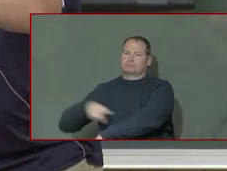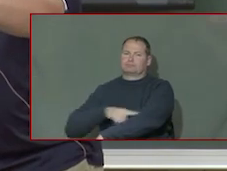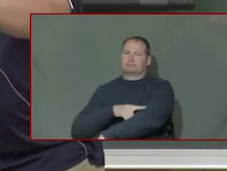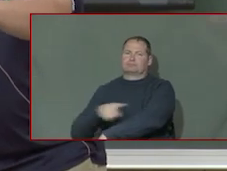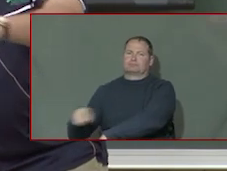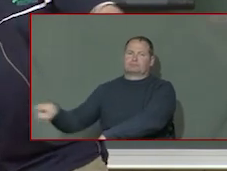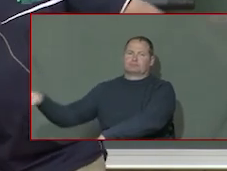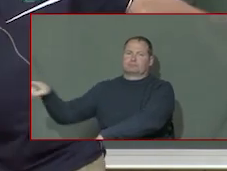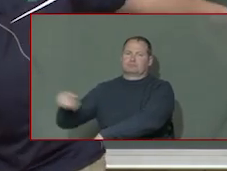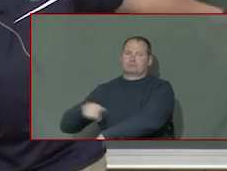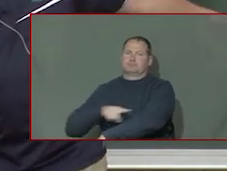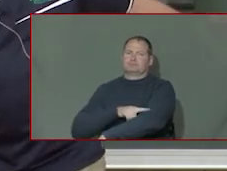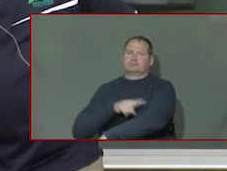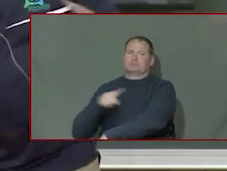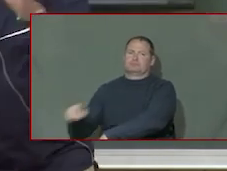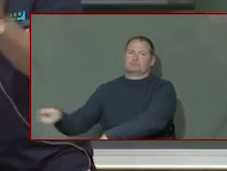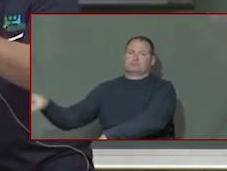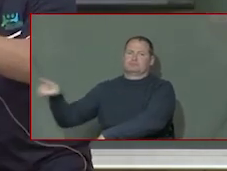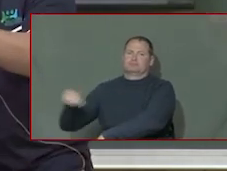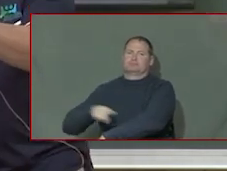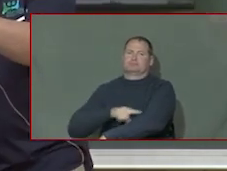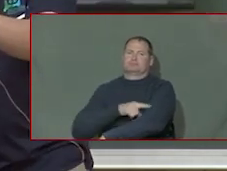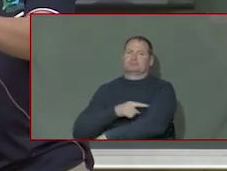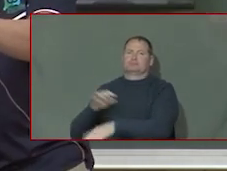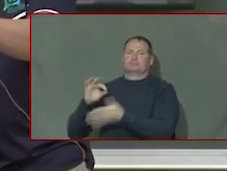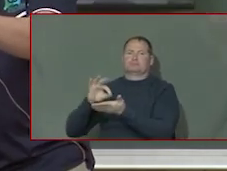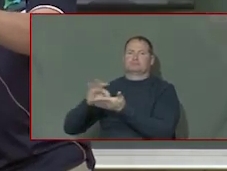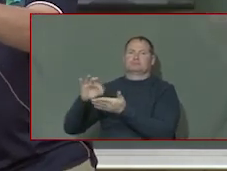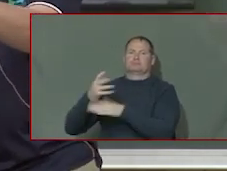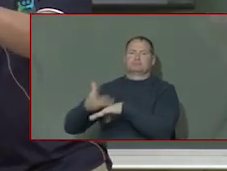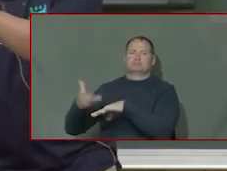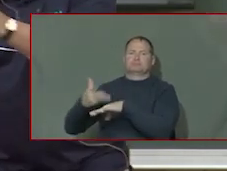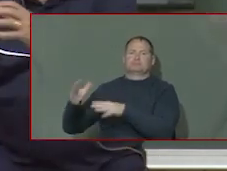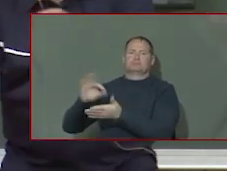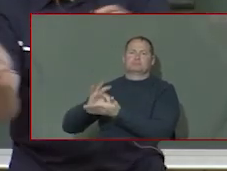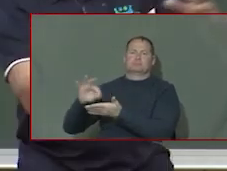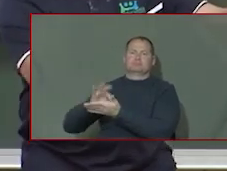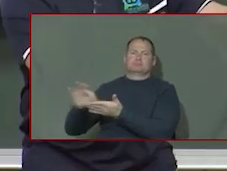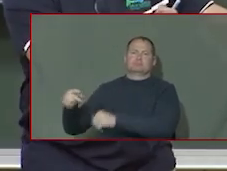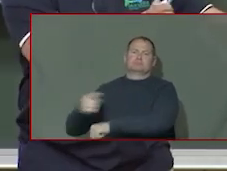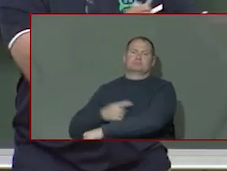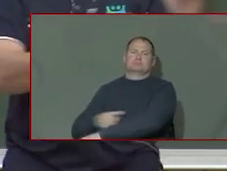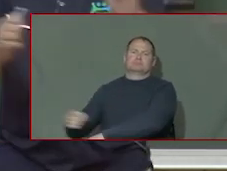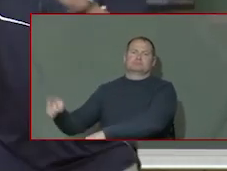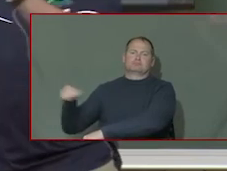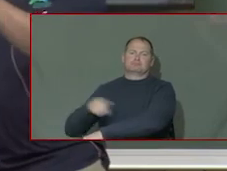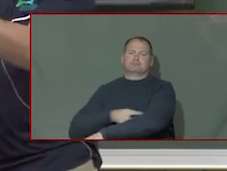machine will do the job of the kidneys for you, filtering the blood, taking out the